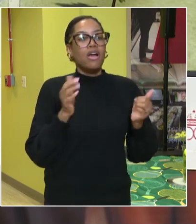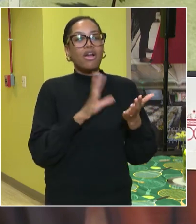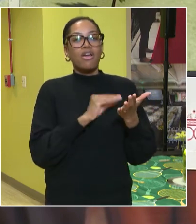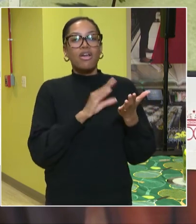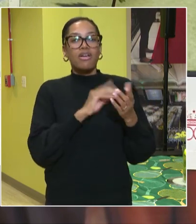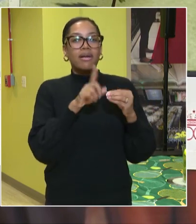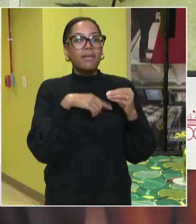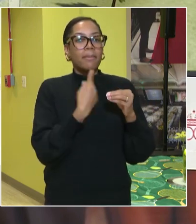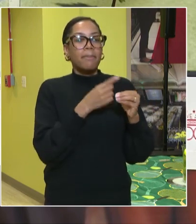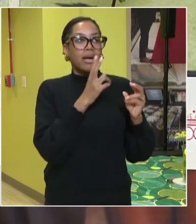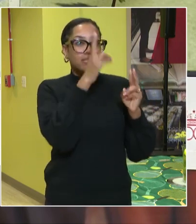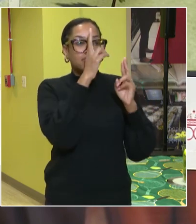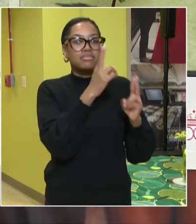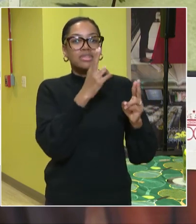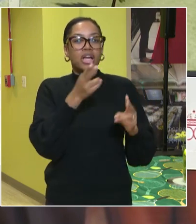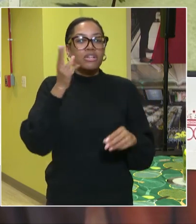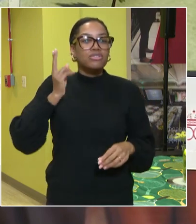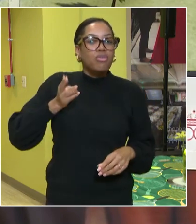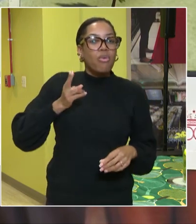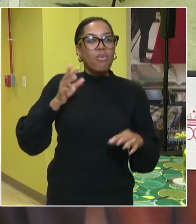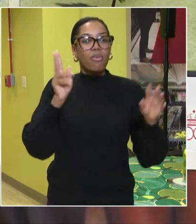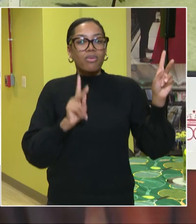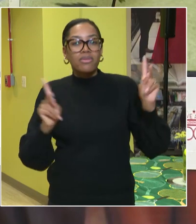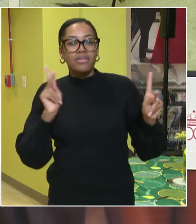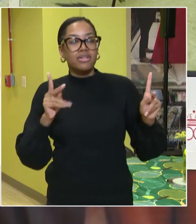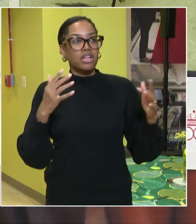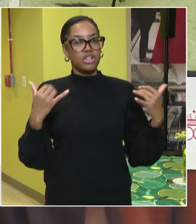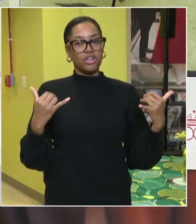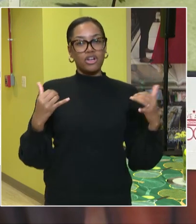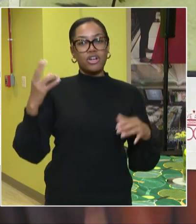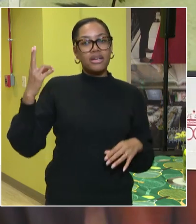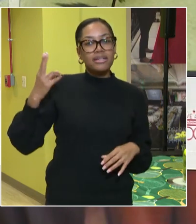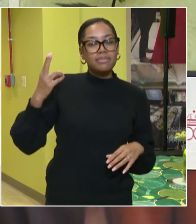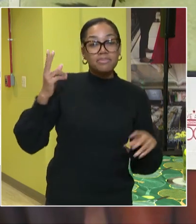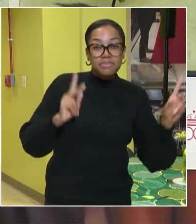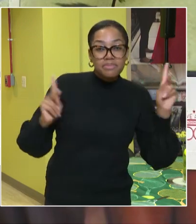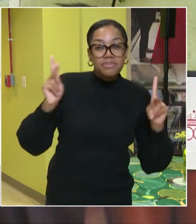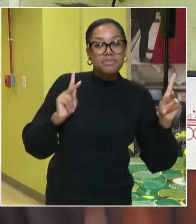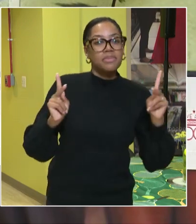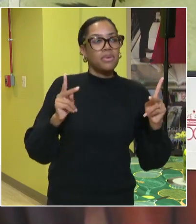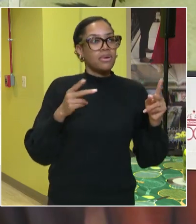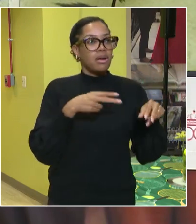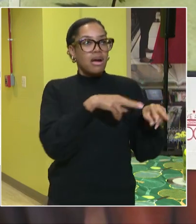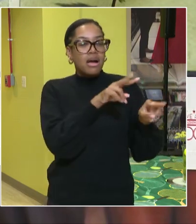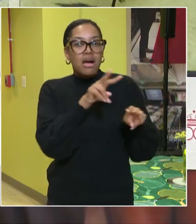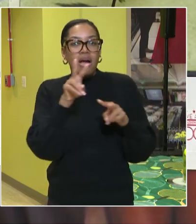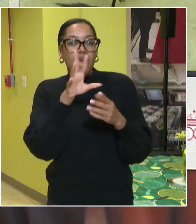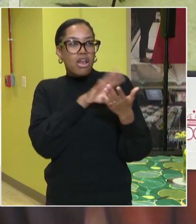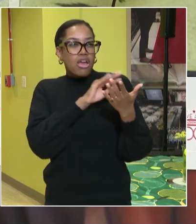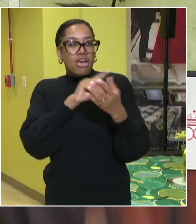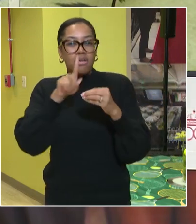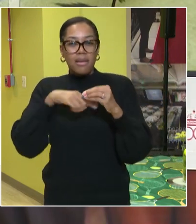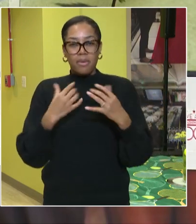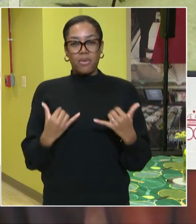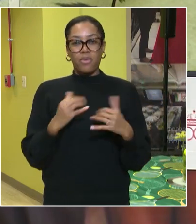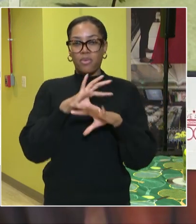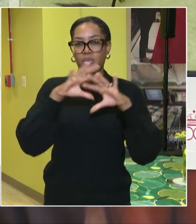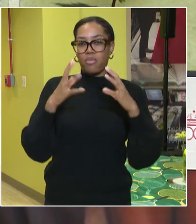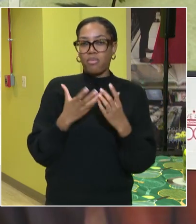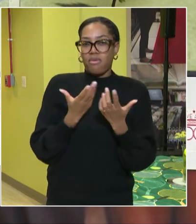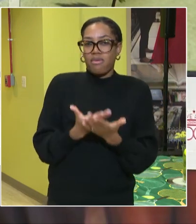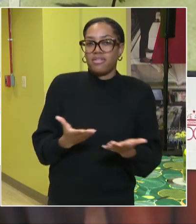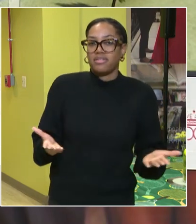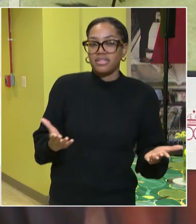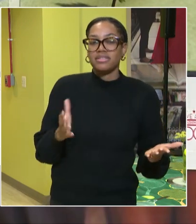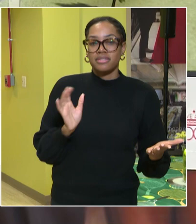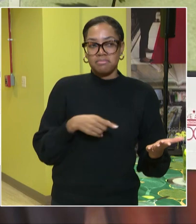historical figures and present day figures in the context of the world that we live in. So that's